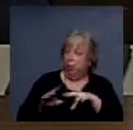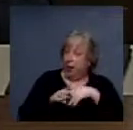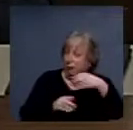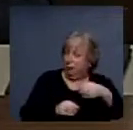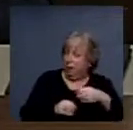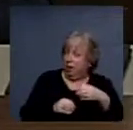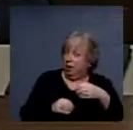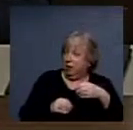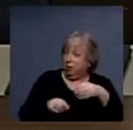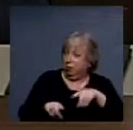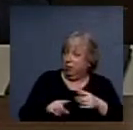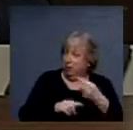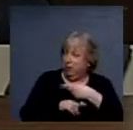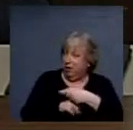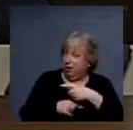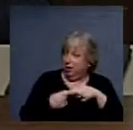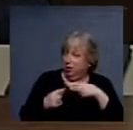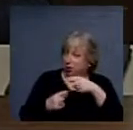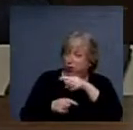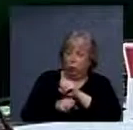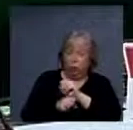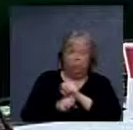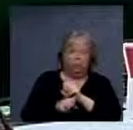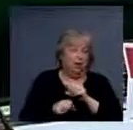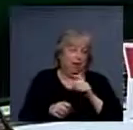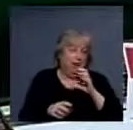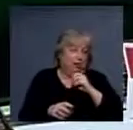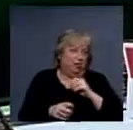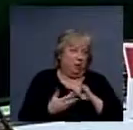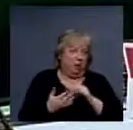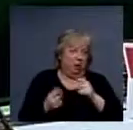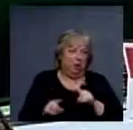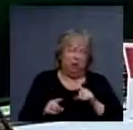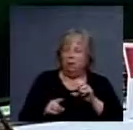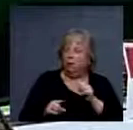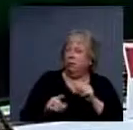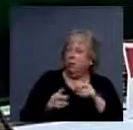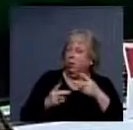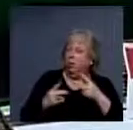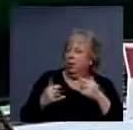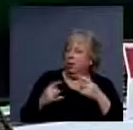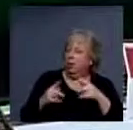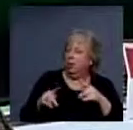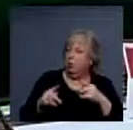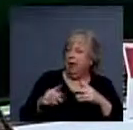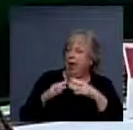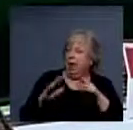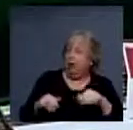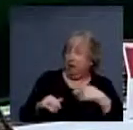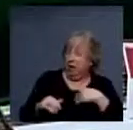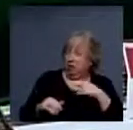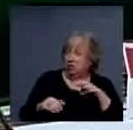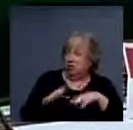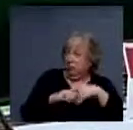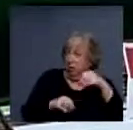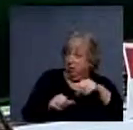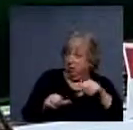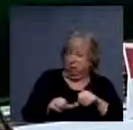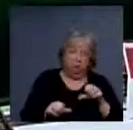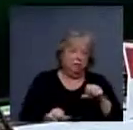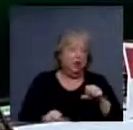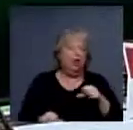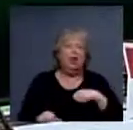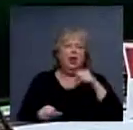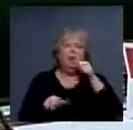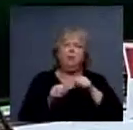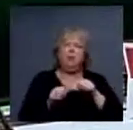assume that she does. So there is a play yard at the doghouse? Correct. Tony, I kind of remember back